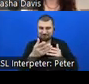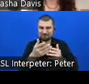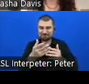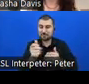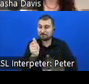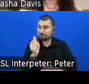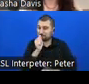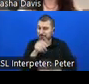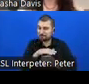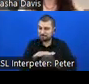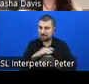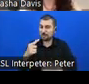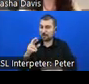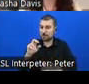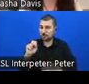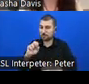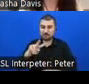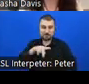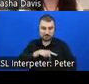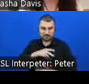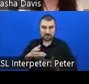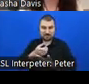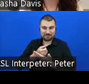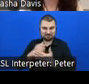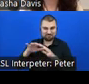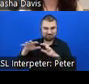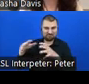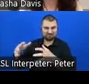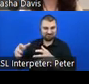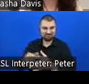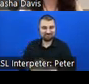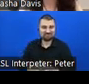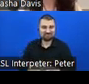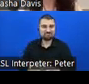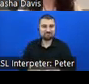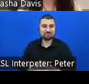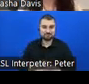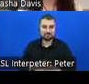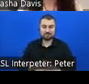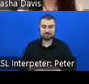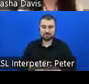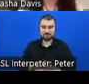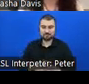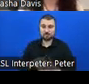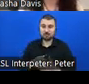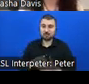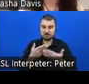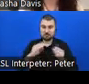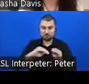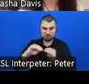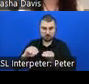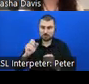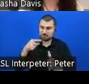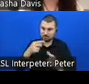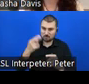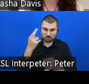private space of the Gross's personal collection. We move things for very specific reasons, so loans,